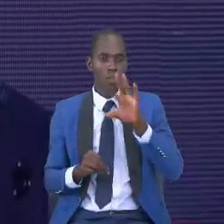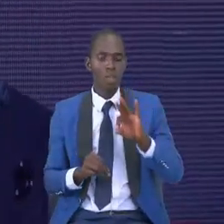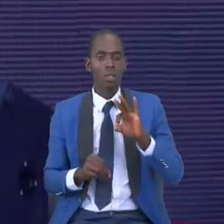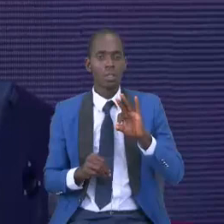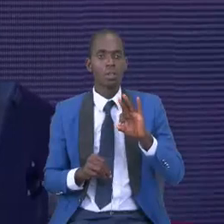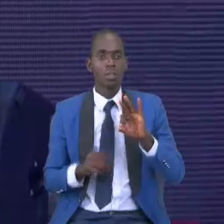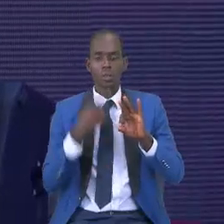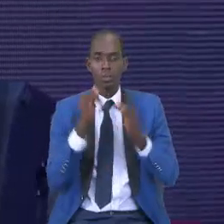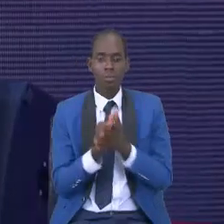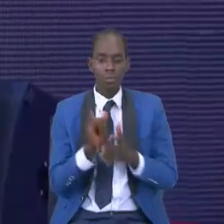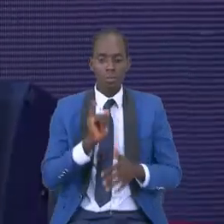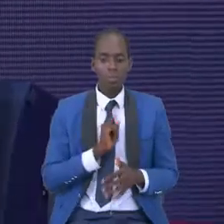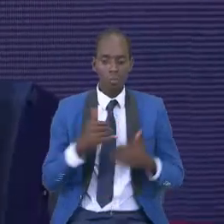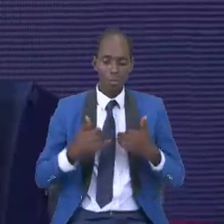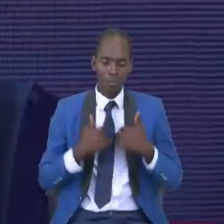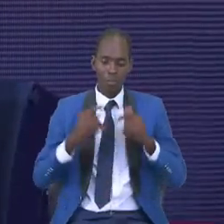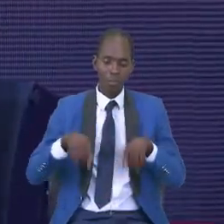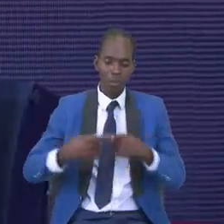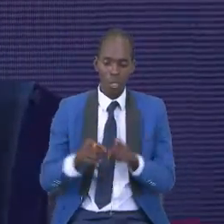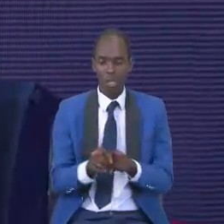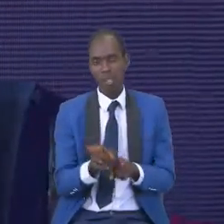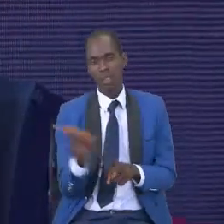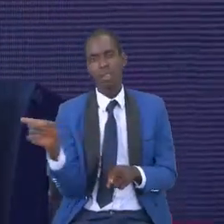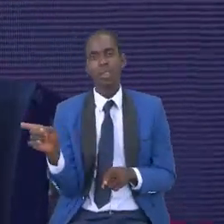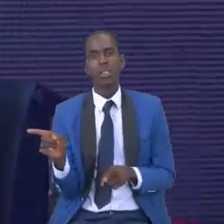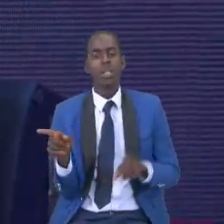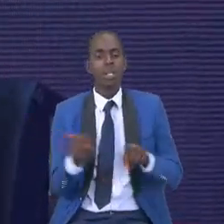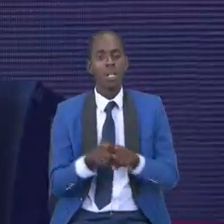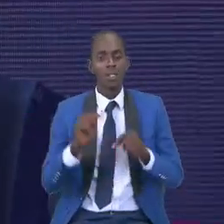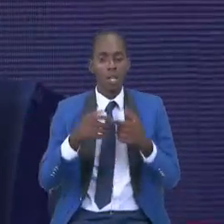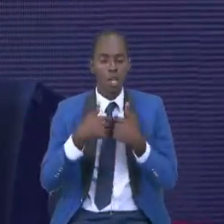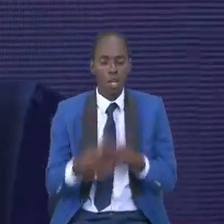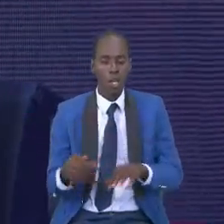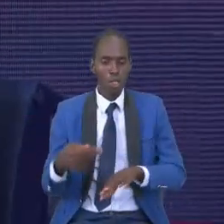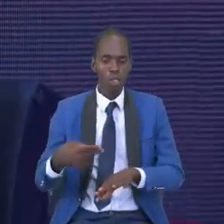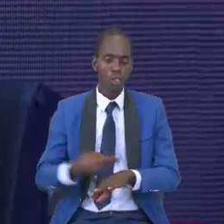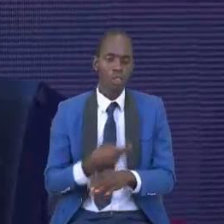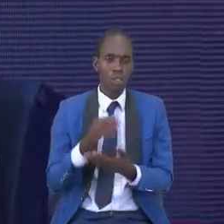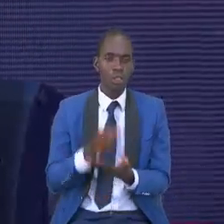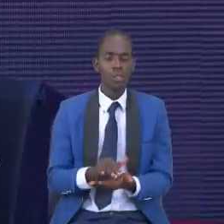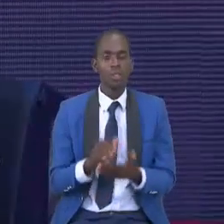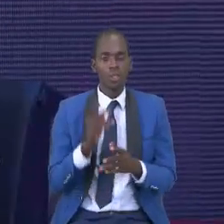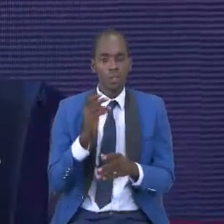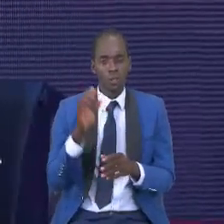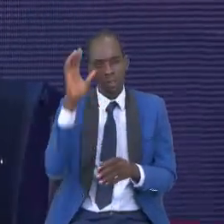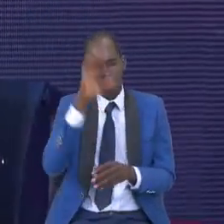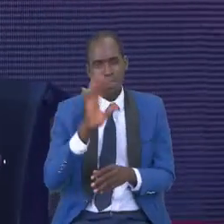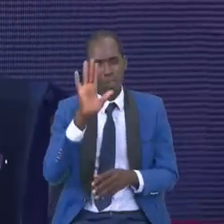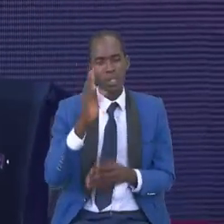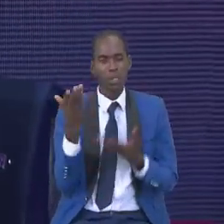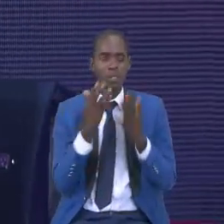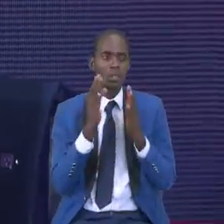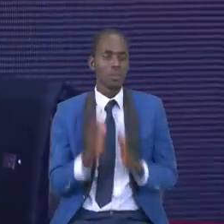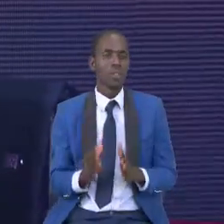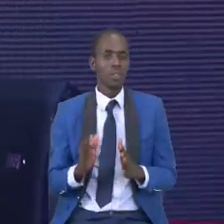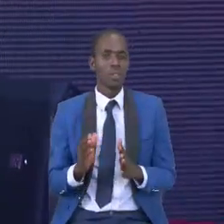astray like a lost sheep. Seek thy servant. And sometimes when he seeks that servant carnal, that servant